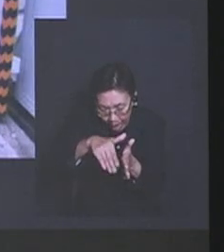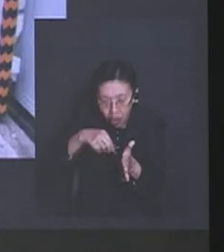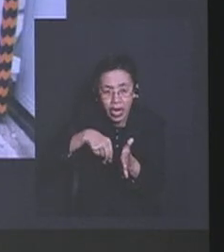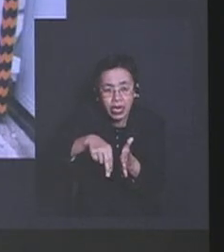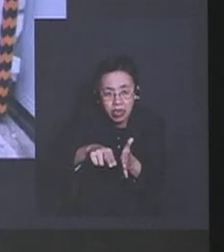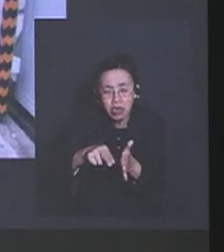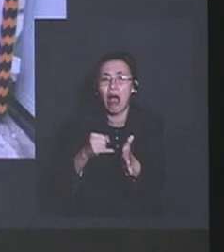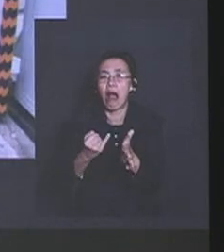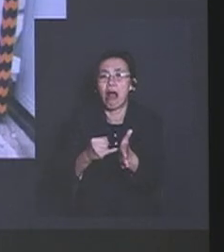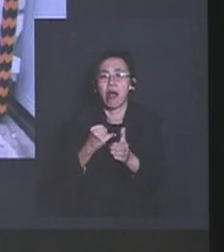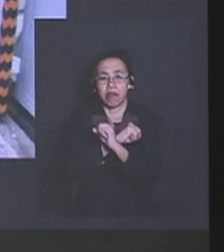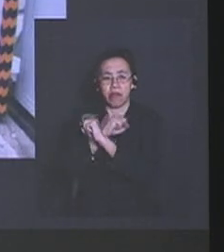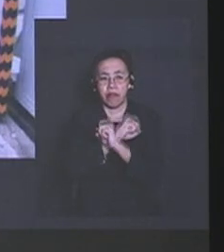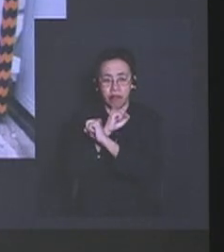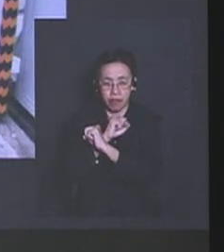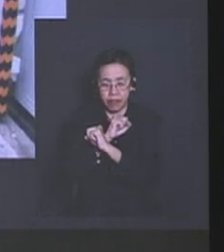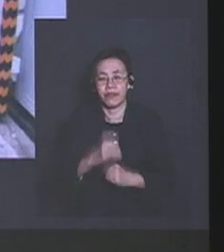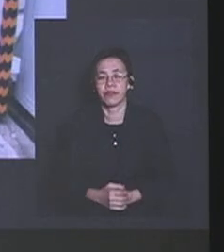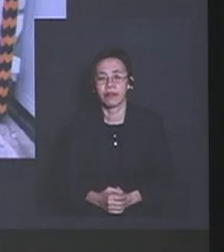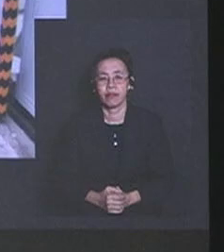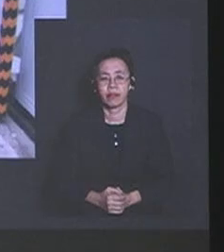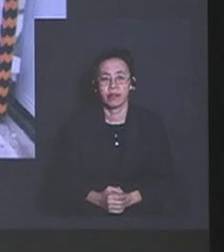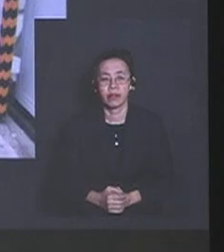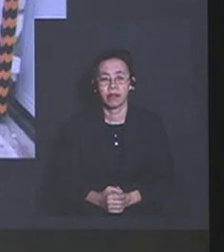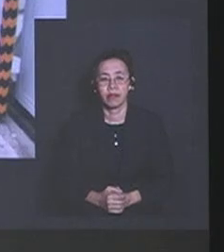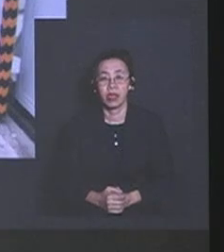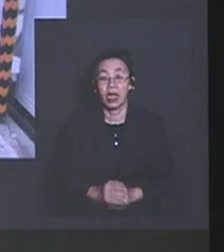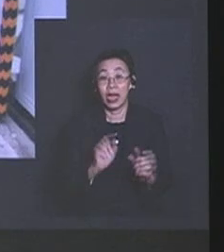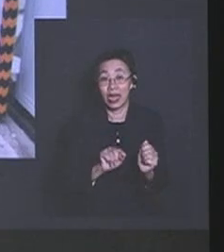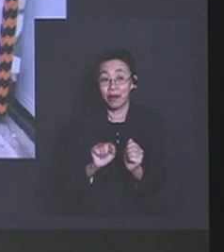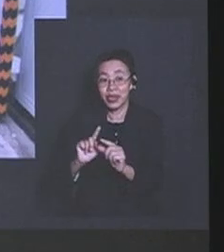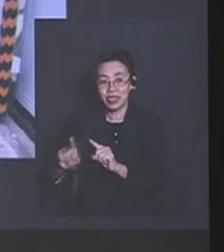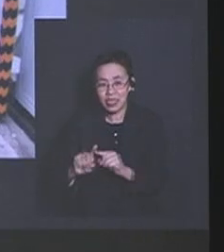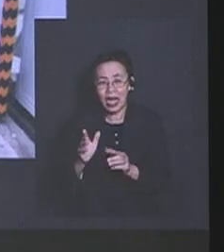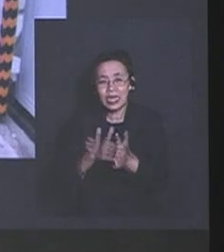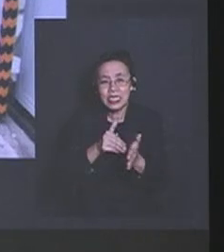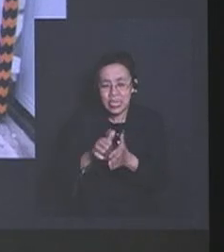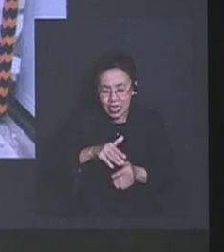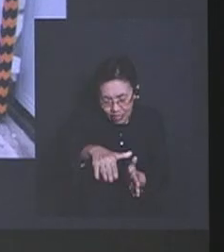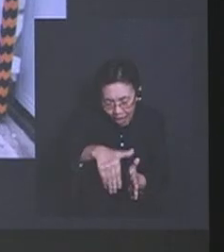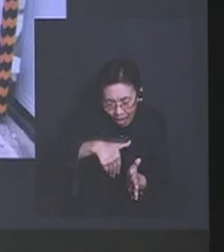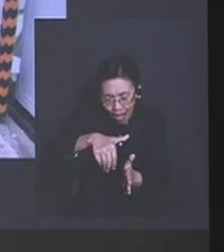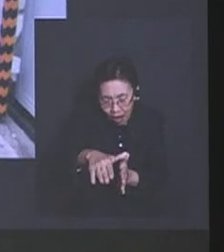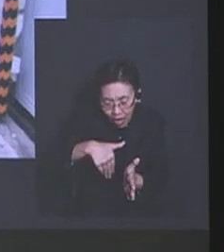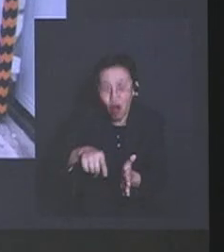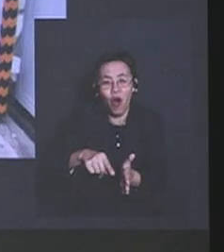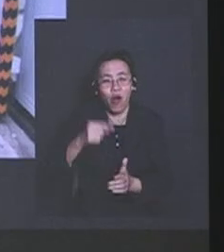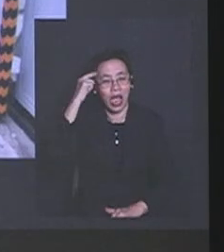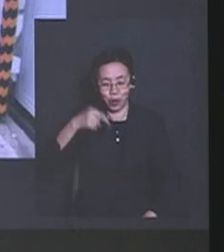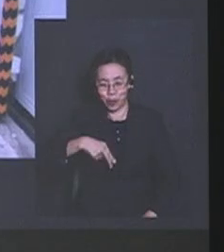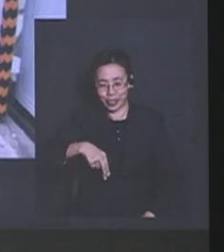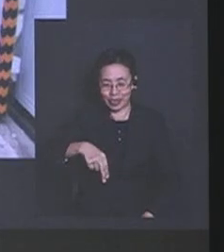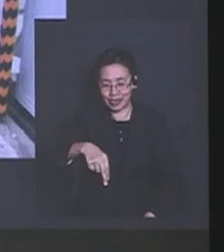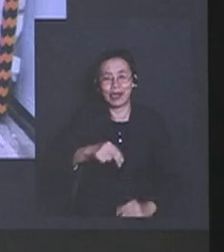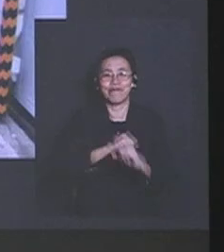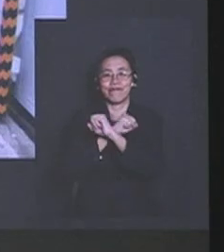district, they're trying to paint and to ensure that you can walk safely. It's easy one, but it's